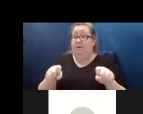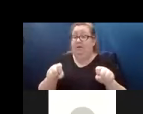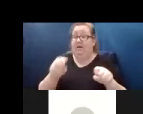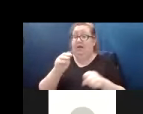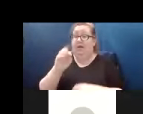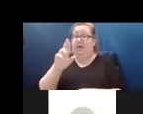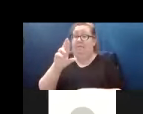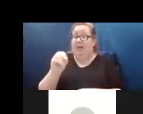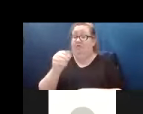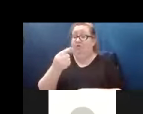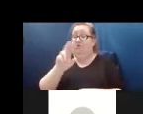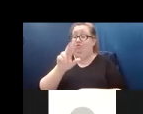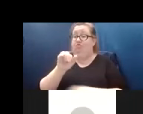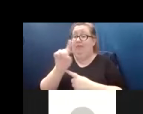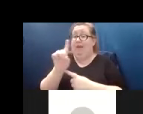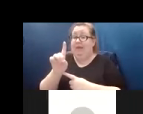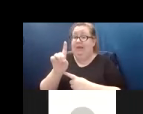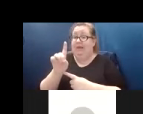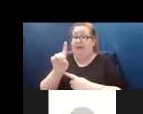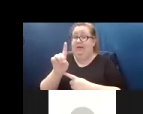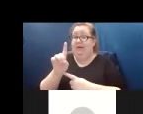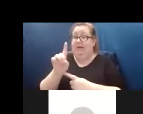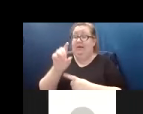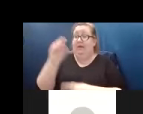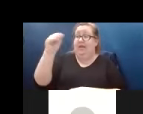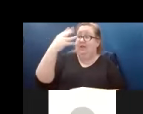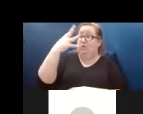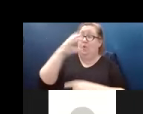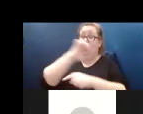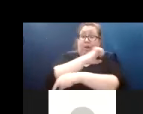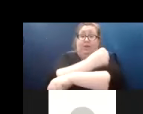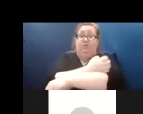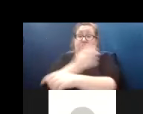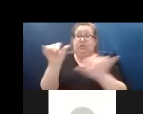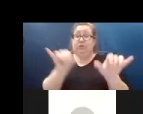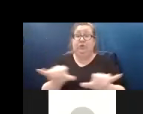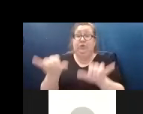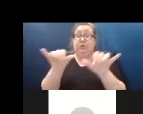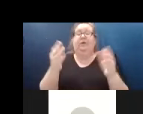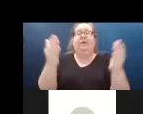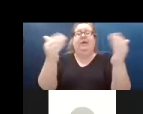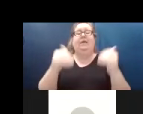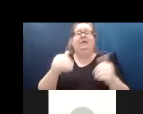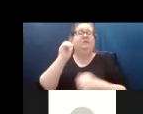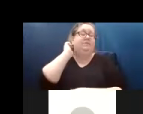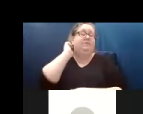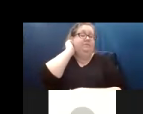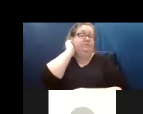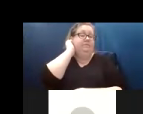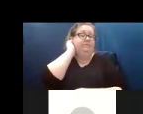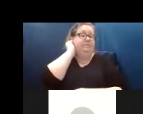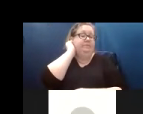microgrid of solar energy too. Next slide.